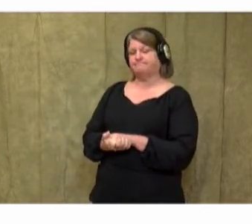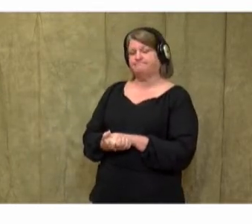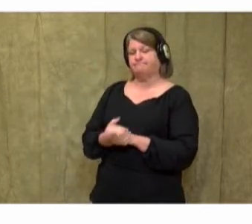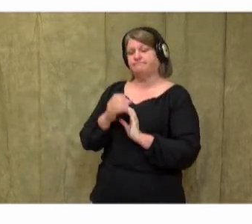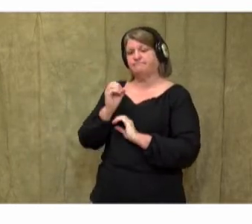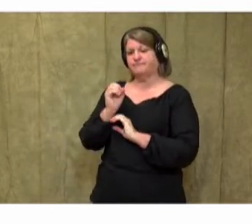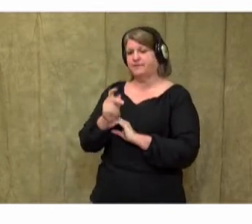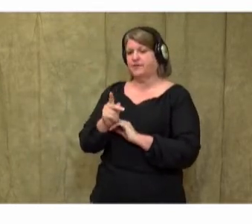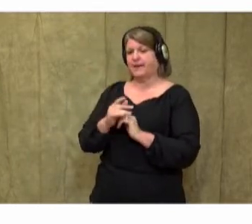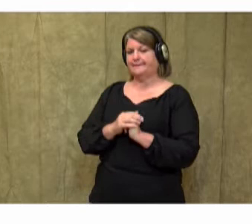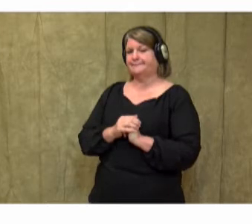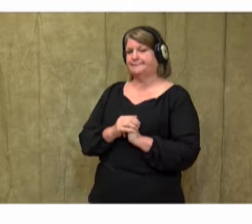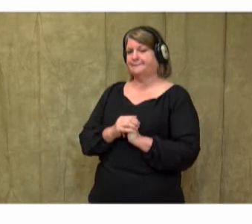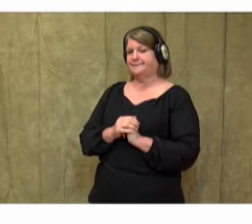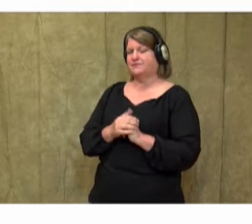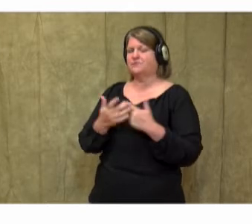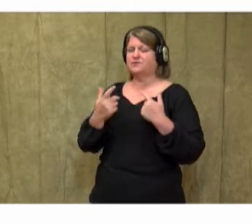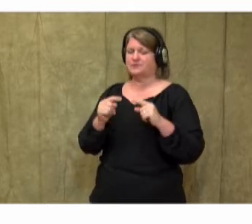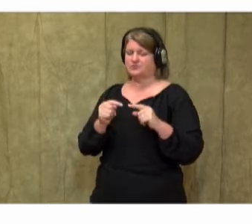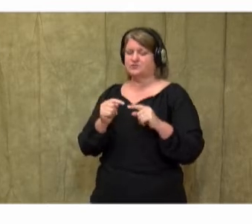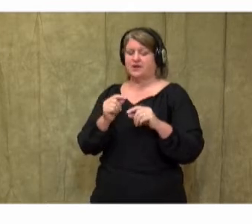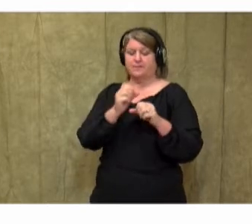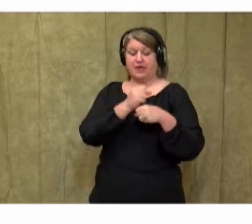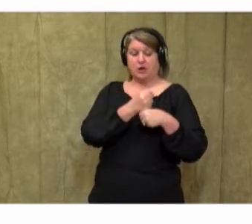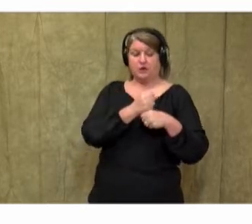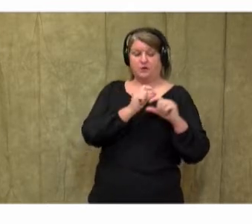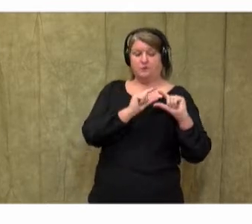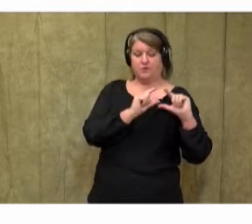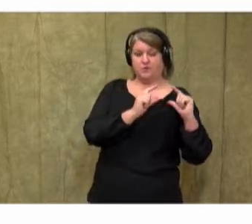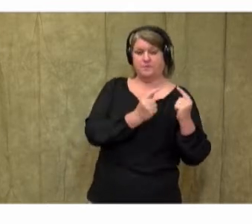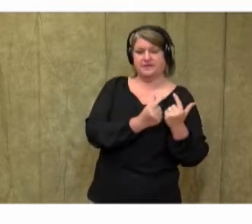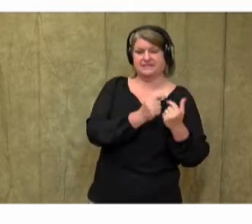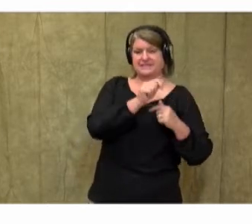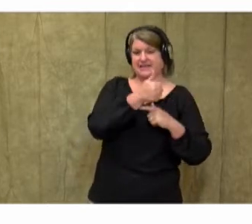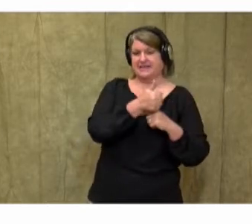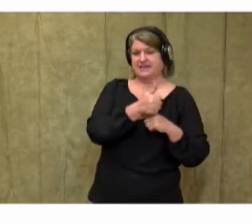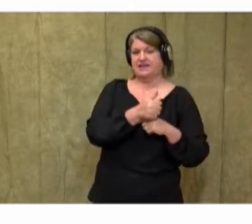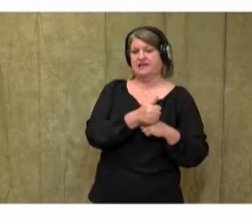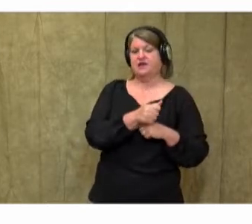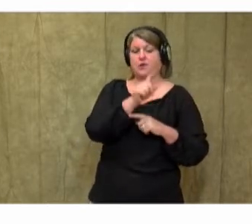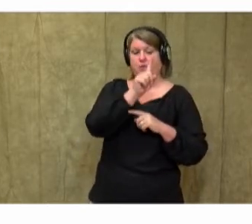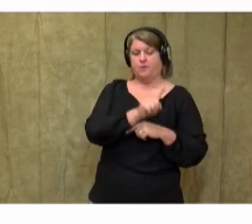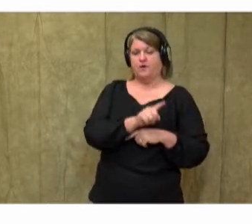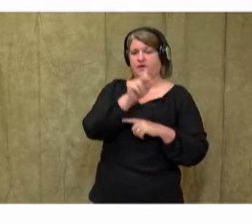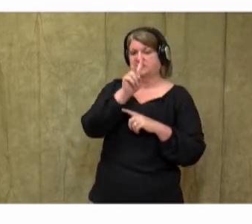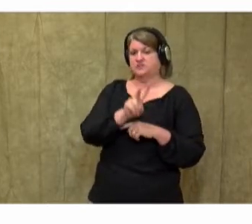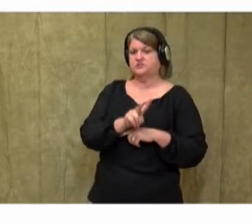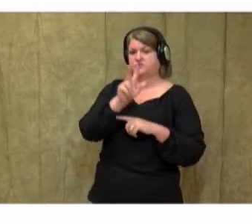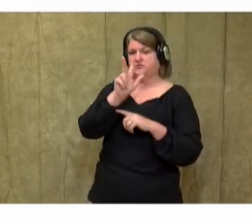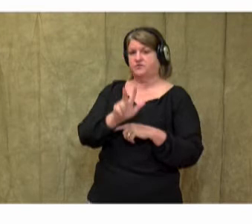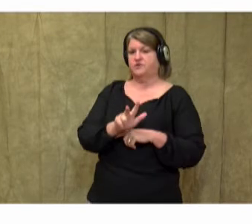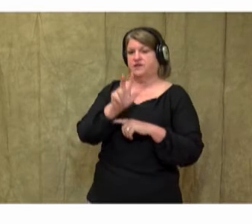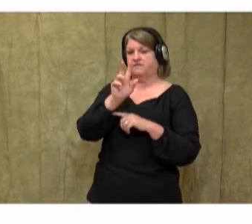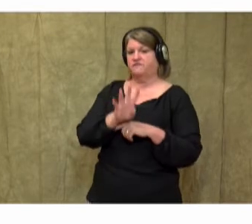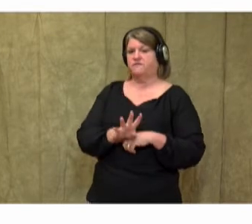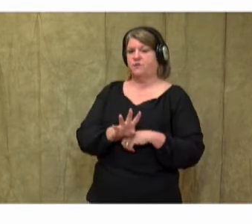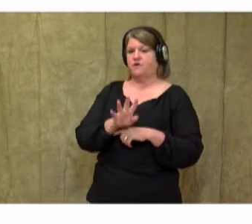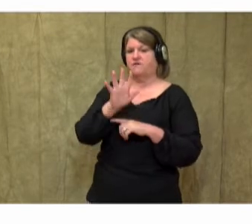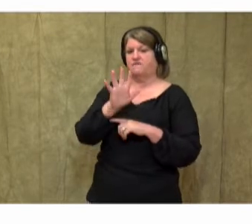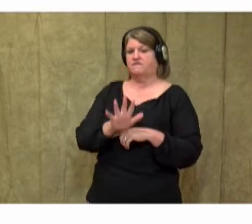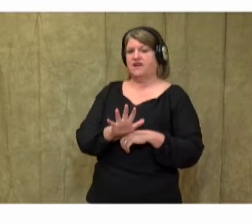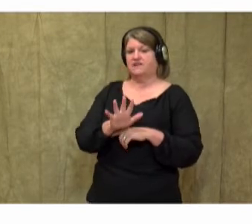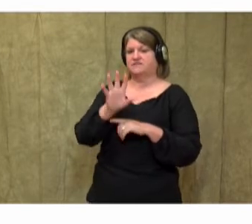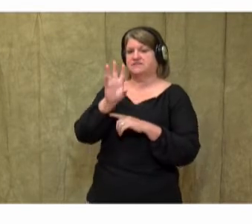Okay, we're going to try to make our group of 10. 1, 2, 3, 4,